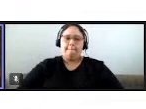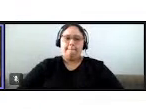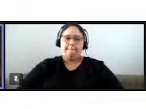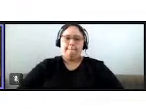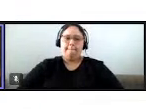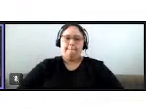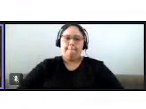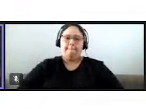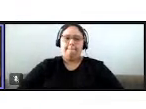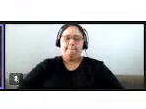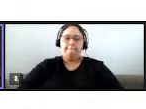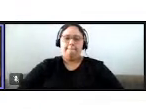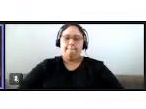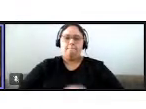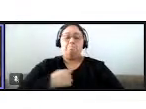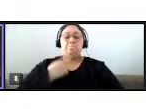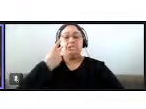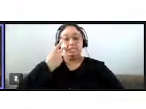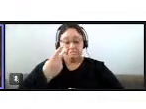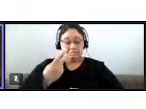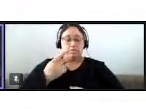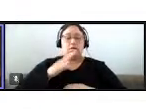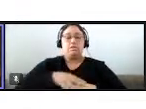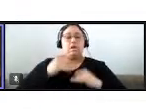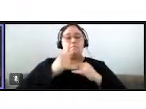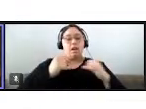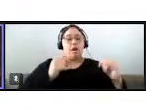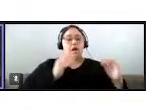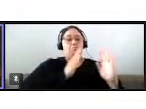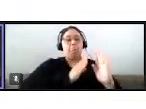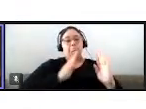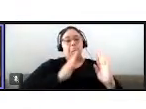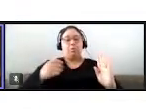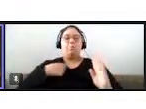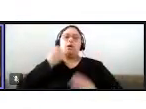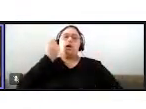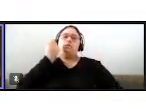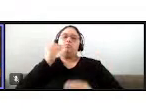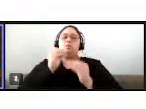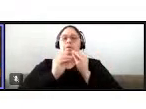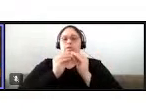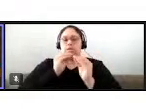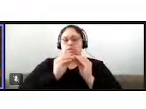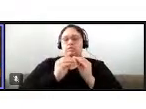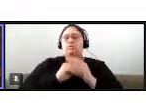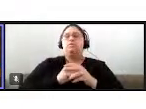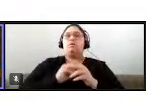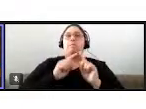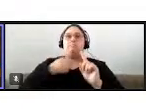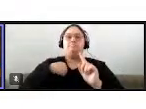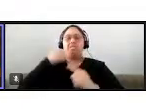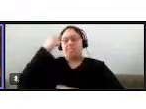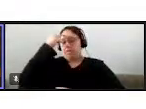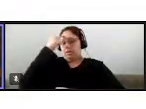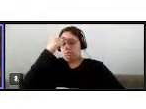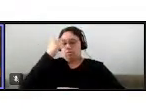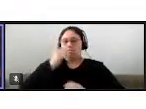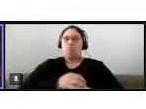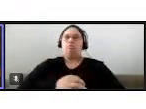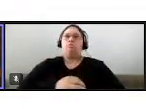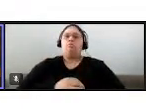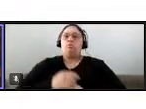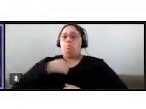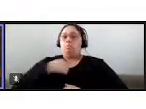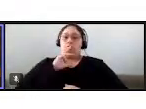see the timelines, and I understand maintenance and I think, without speaking